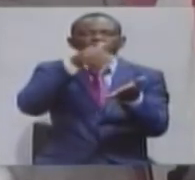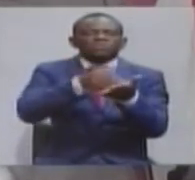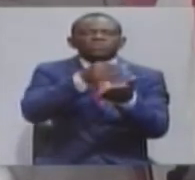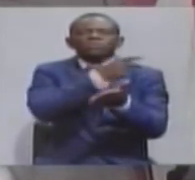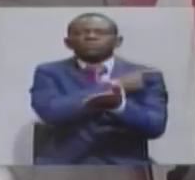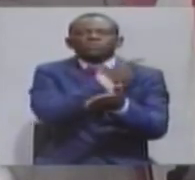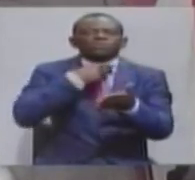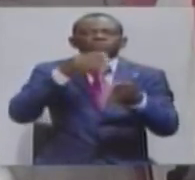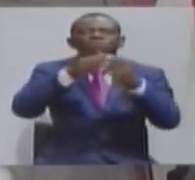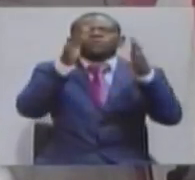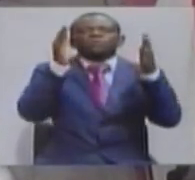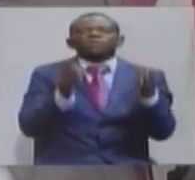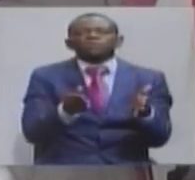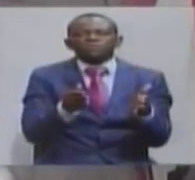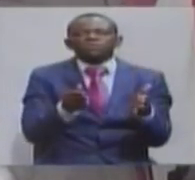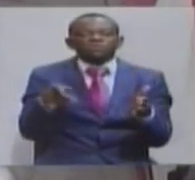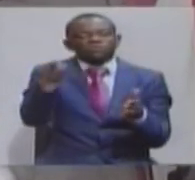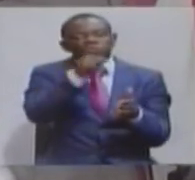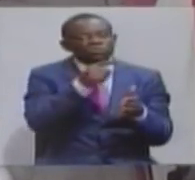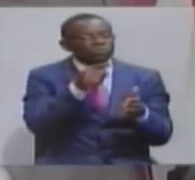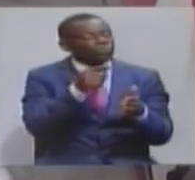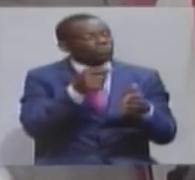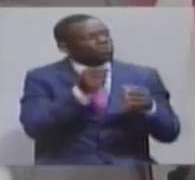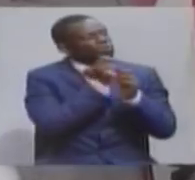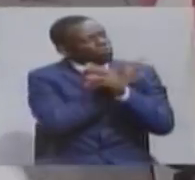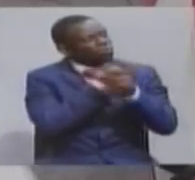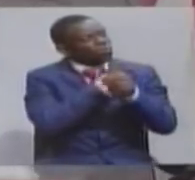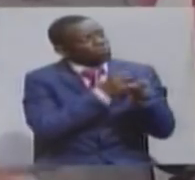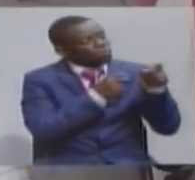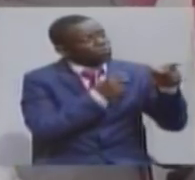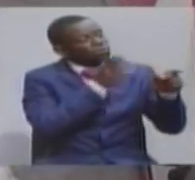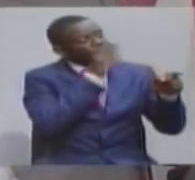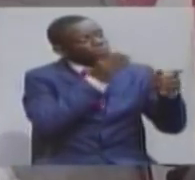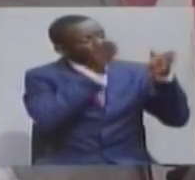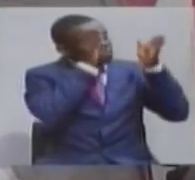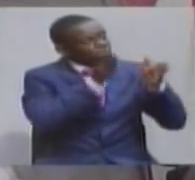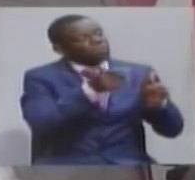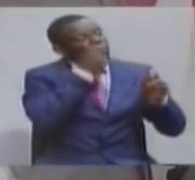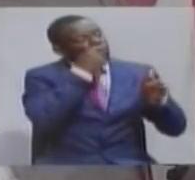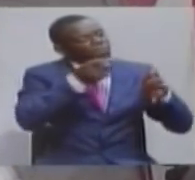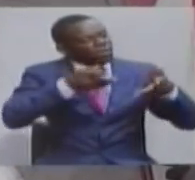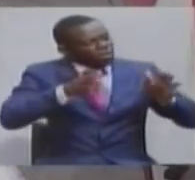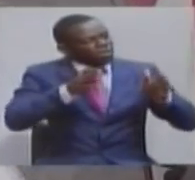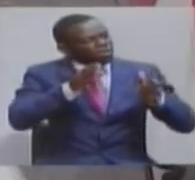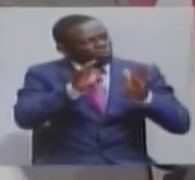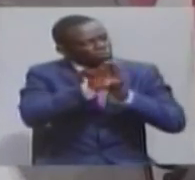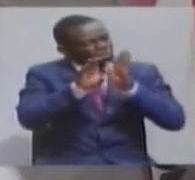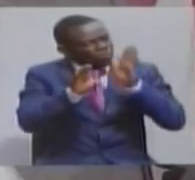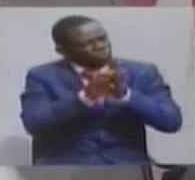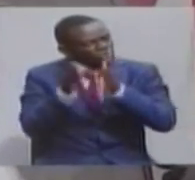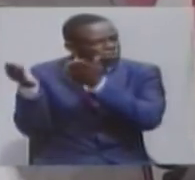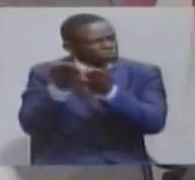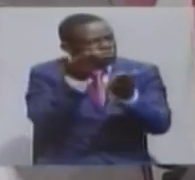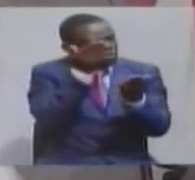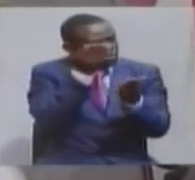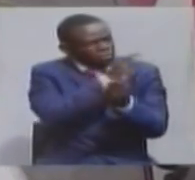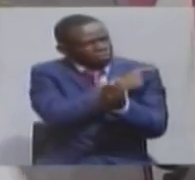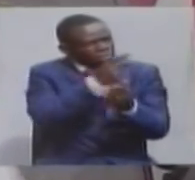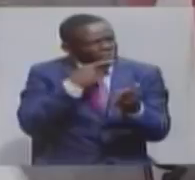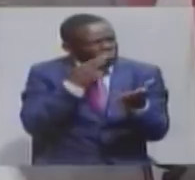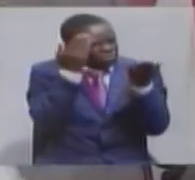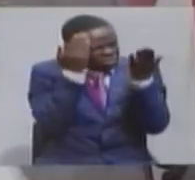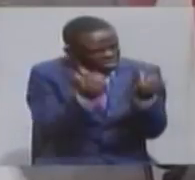Mr. Speaker must allow the Constitution to be brought to Parliament without any amendment. And they were saying, this is what the people agreed on.